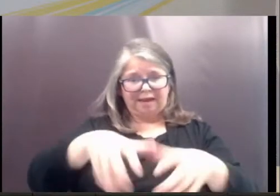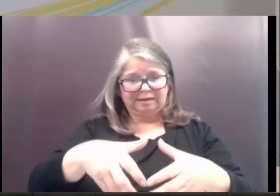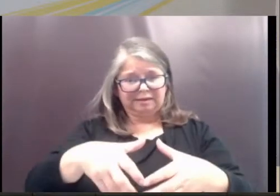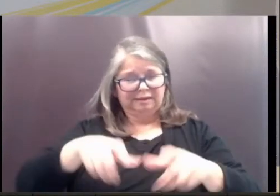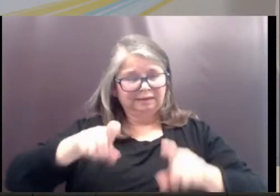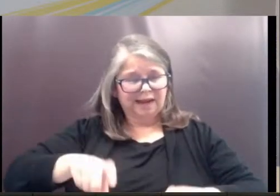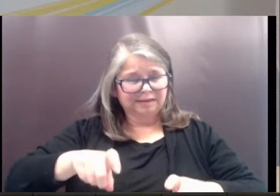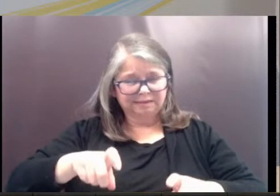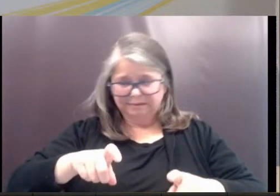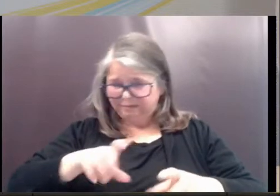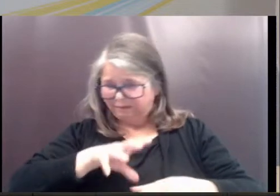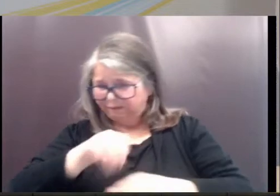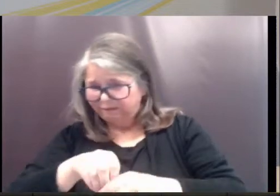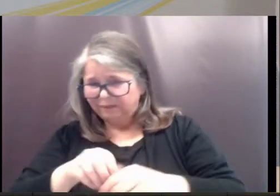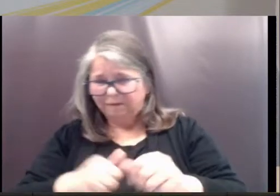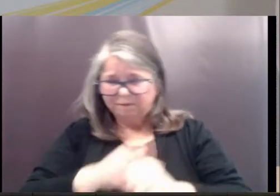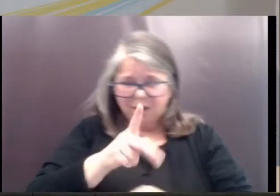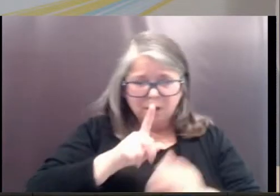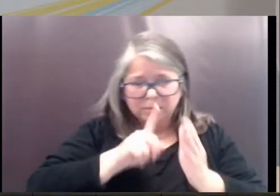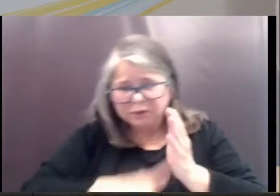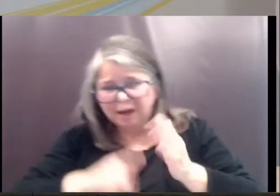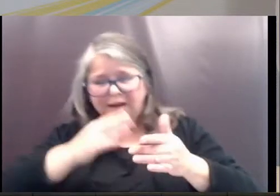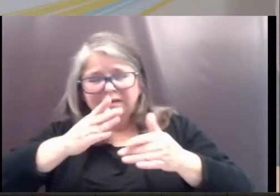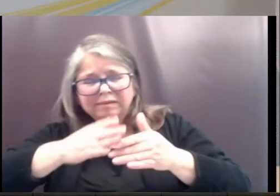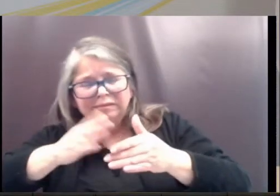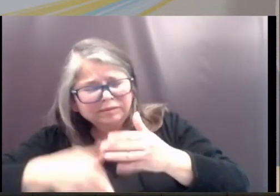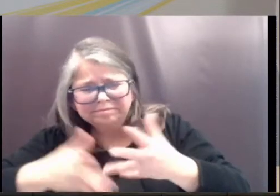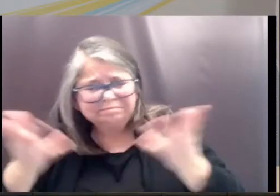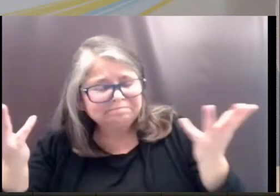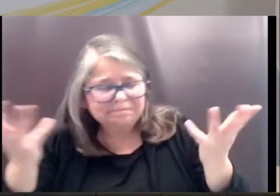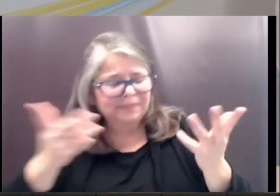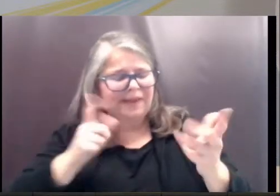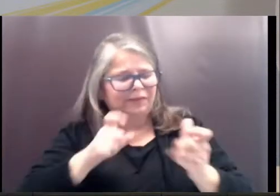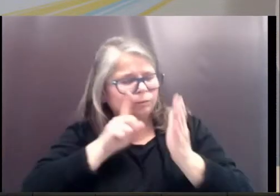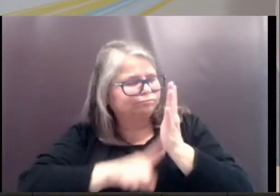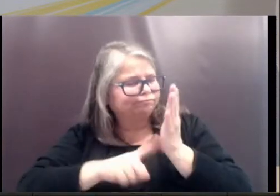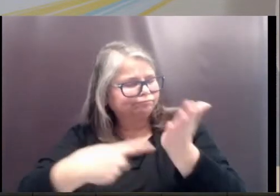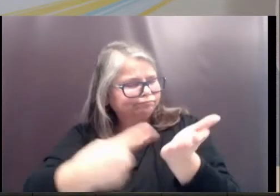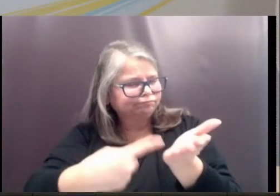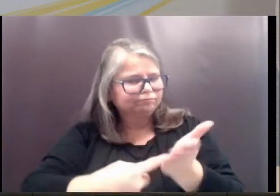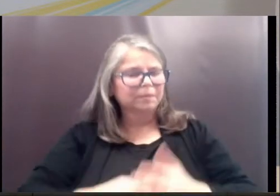tests. Okay, sure. Thanks. Okay.